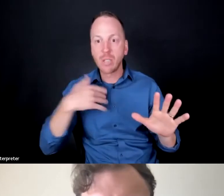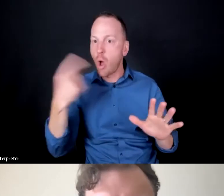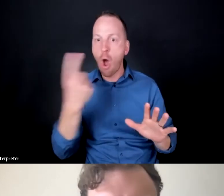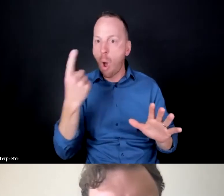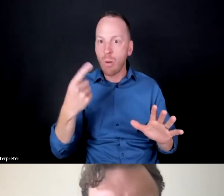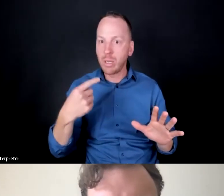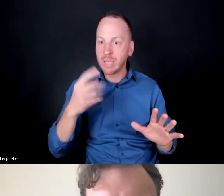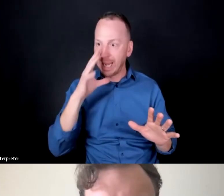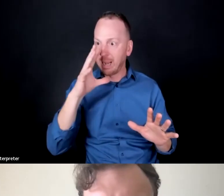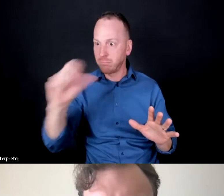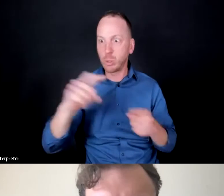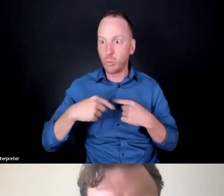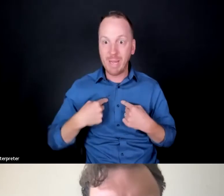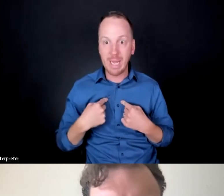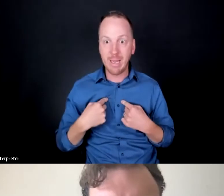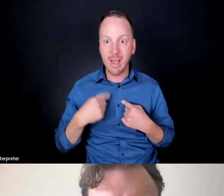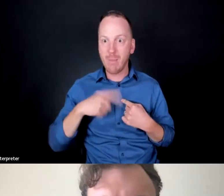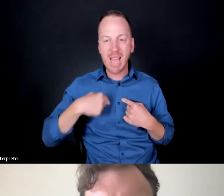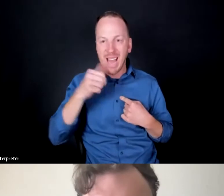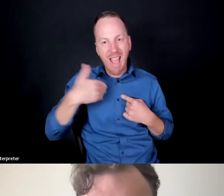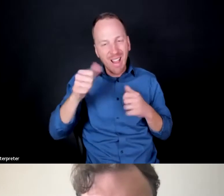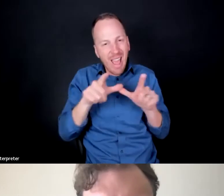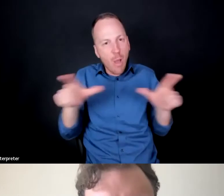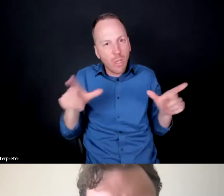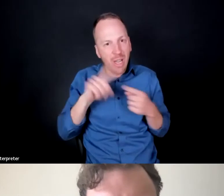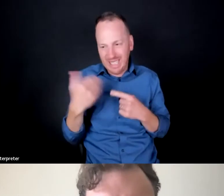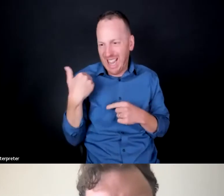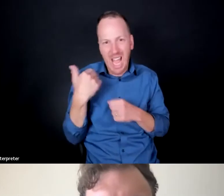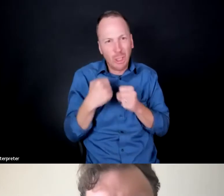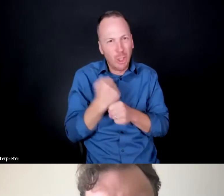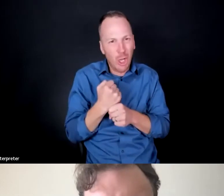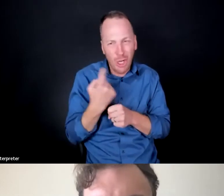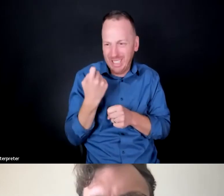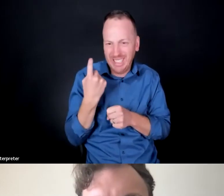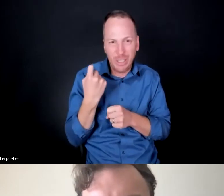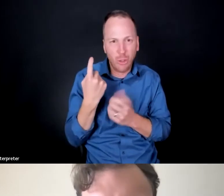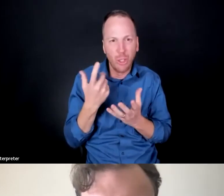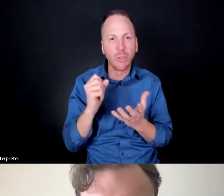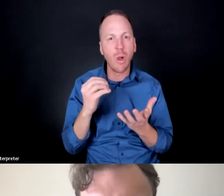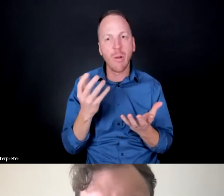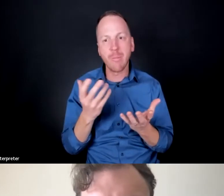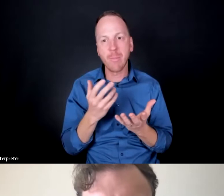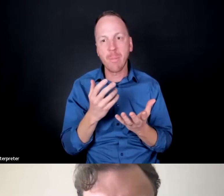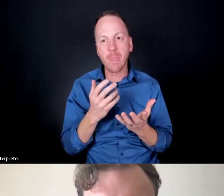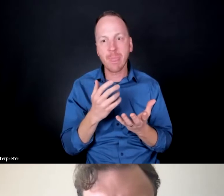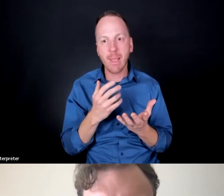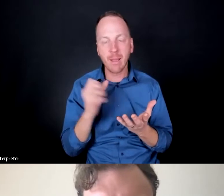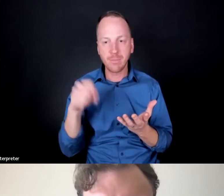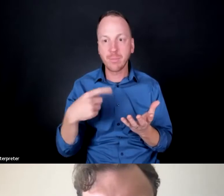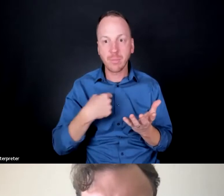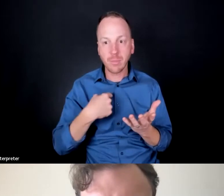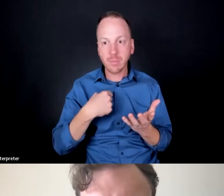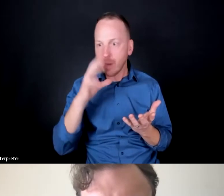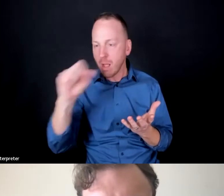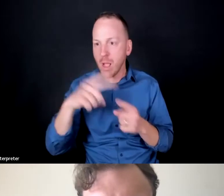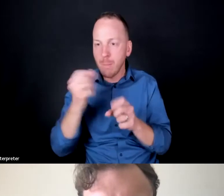been interesting to me, but I didn't have that language until last year even. So like, yeah, I was